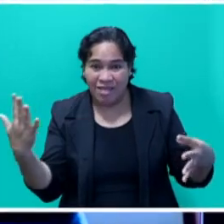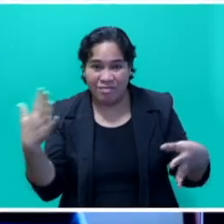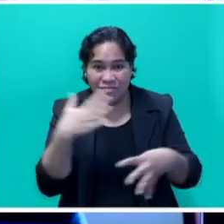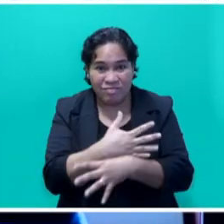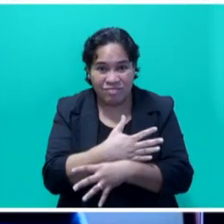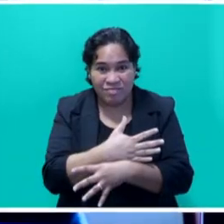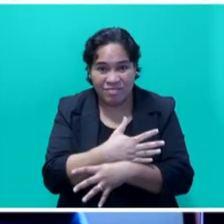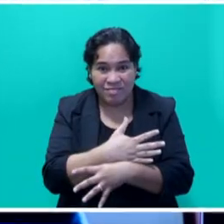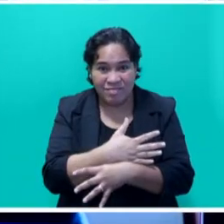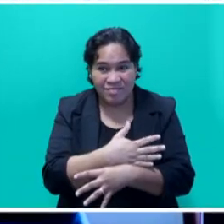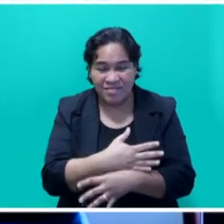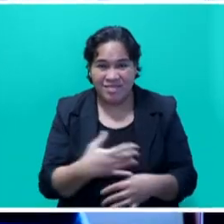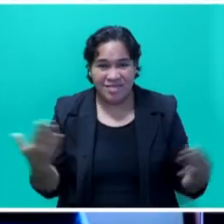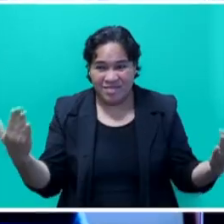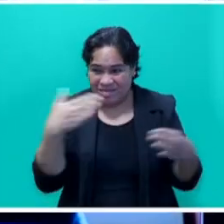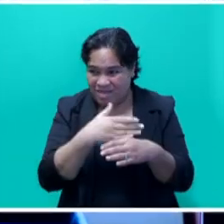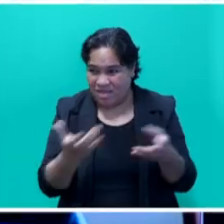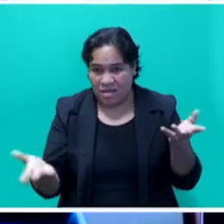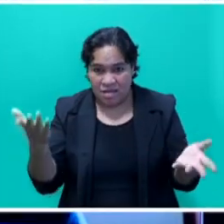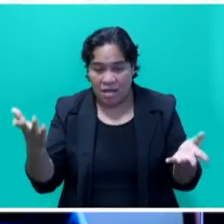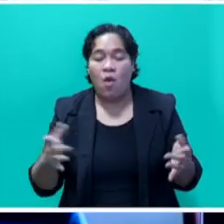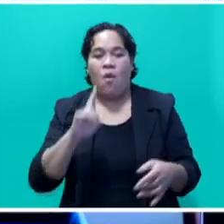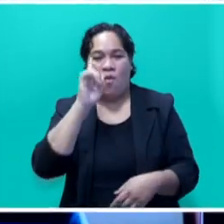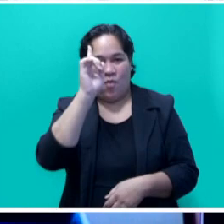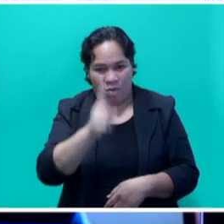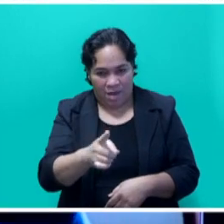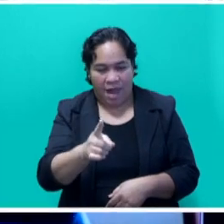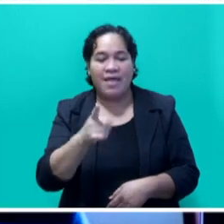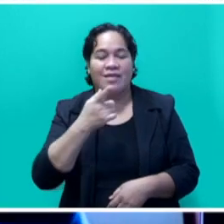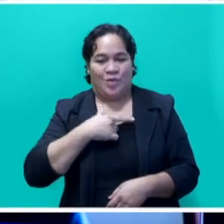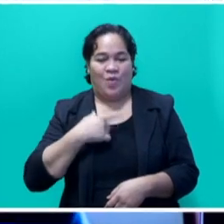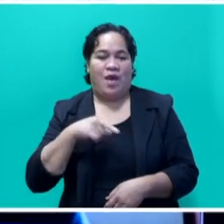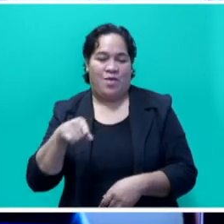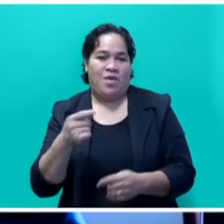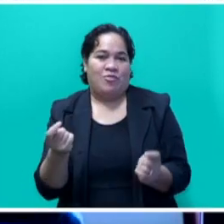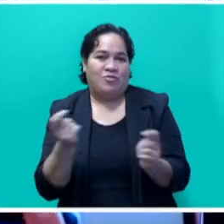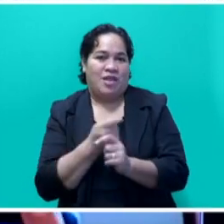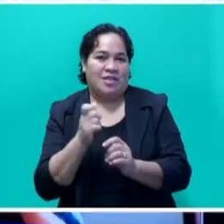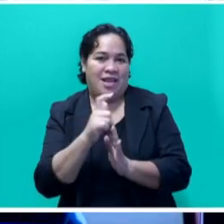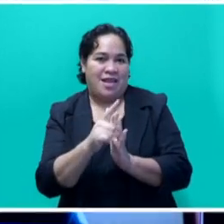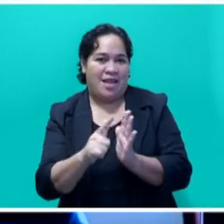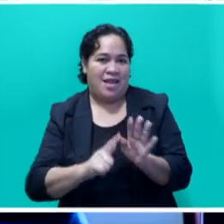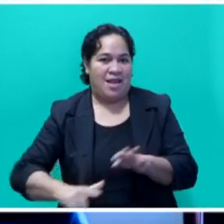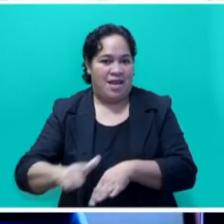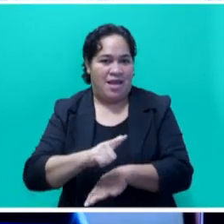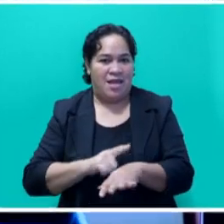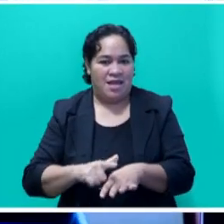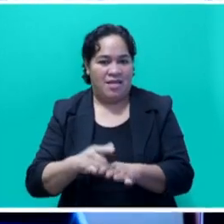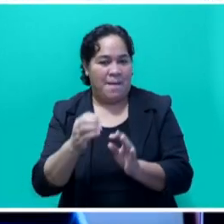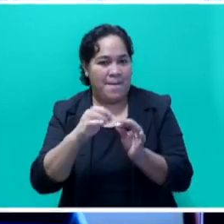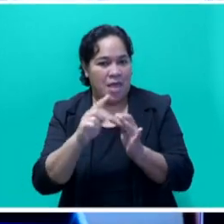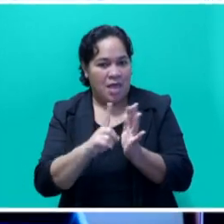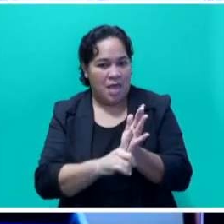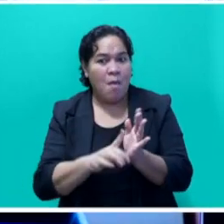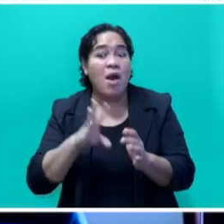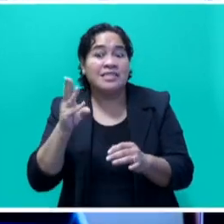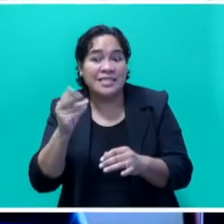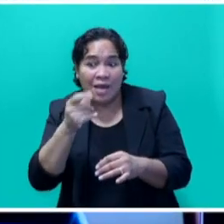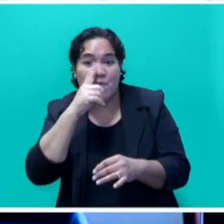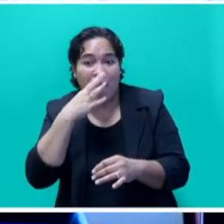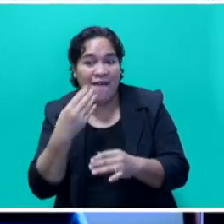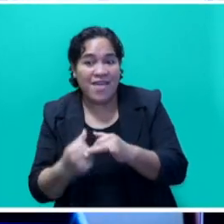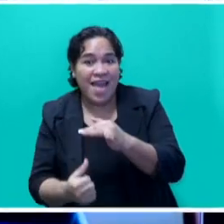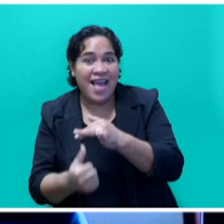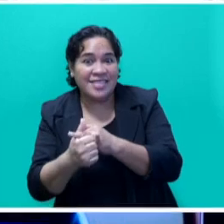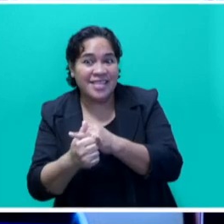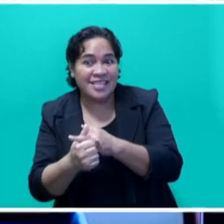see the discrepancy? This is precisely what we are talking about. There are some people who, because they may have access to certain members